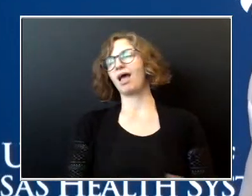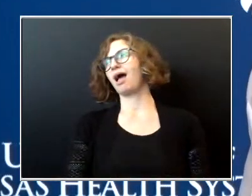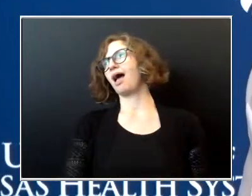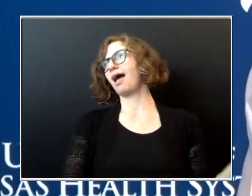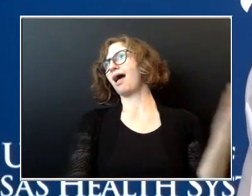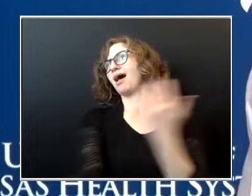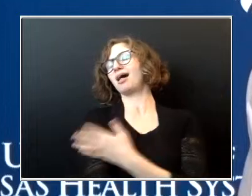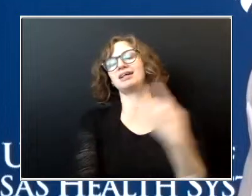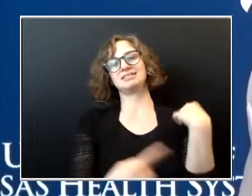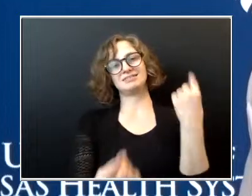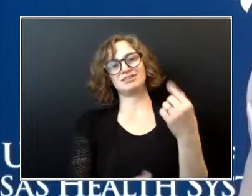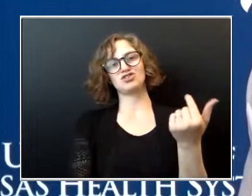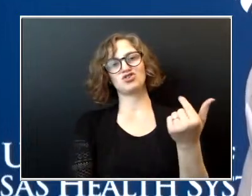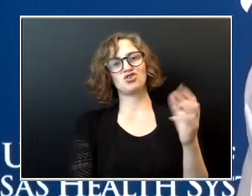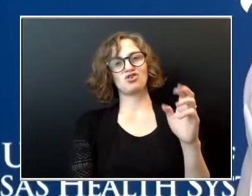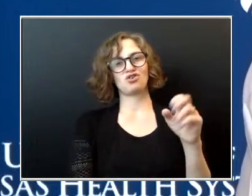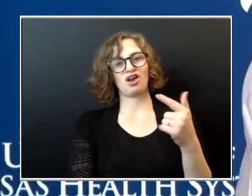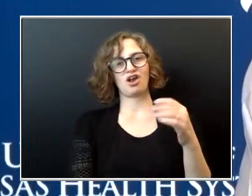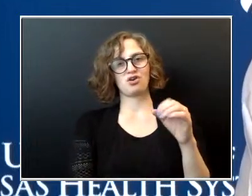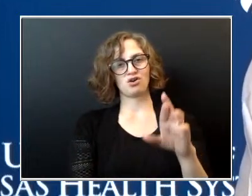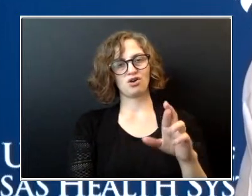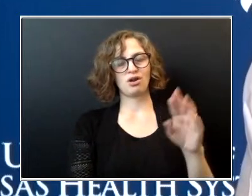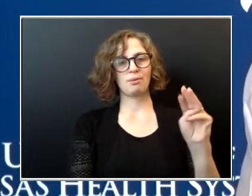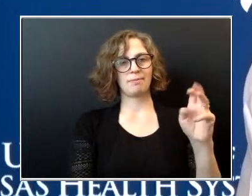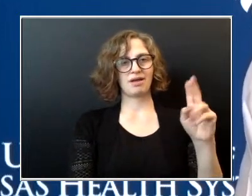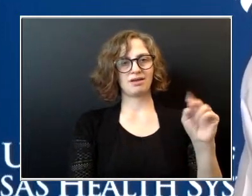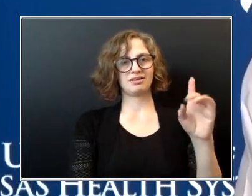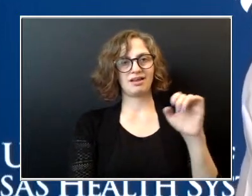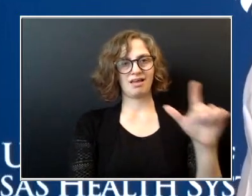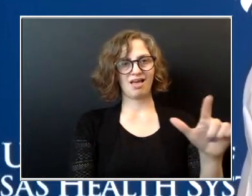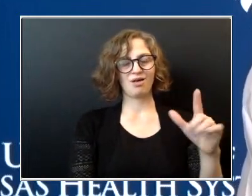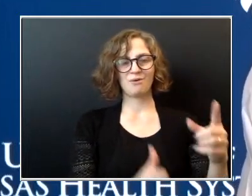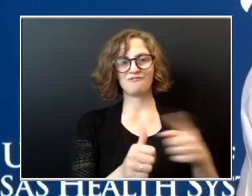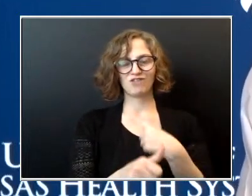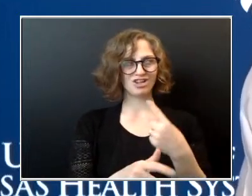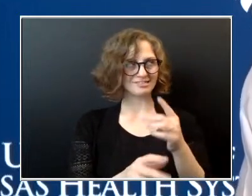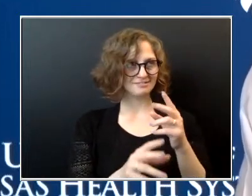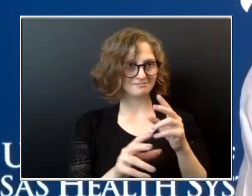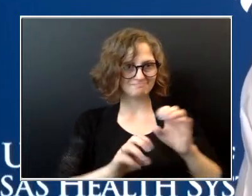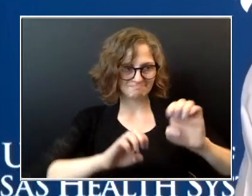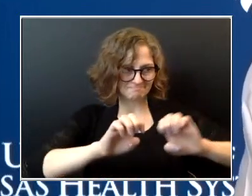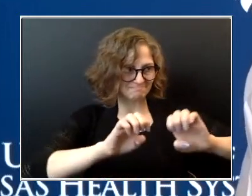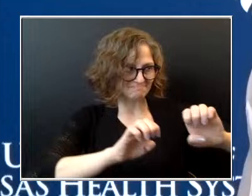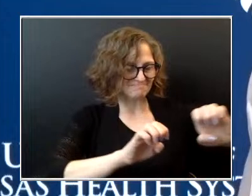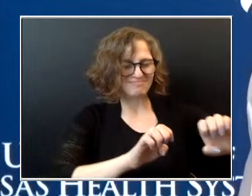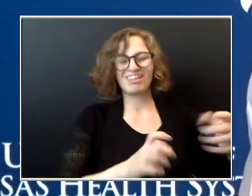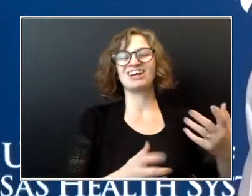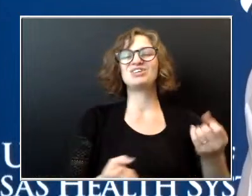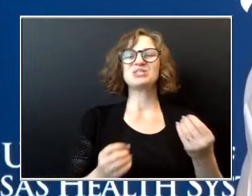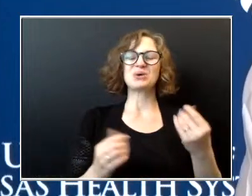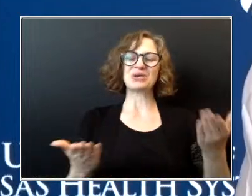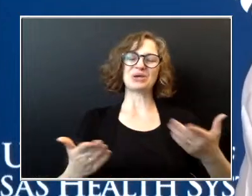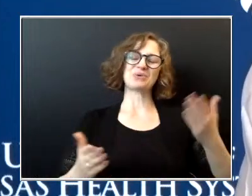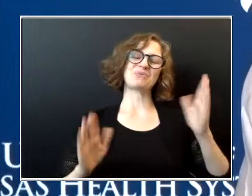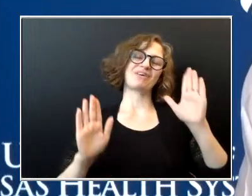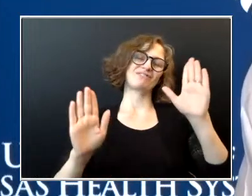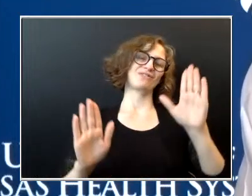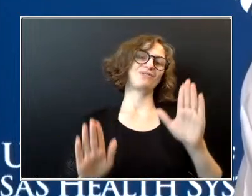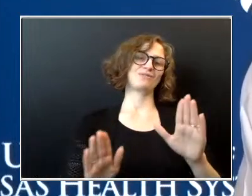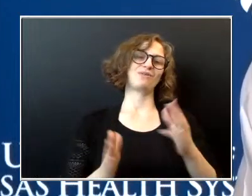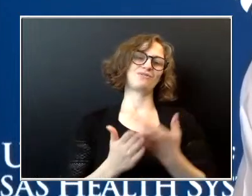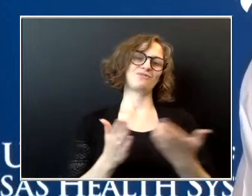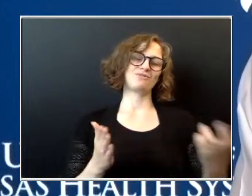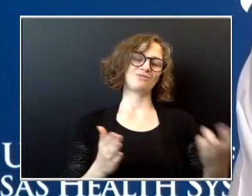Mendel was first doing his experiments and reporting on his findings. So we have great resources here. Please talk to